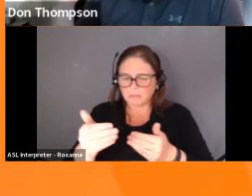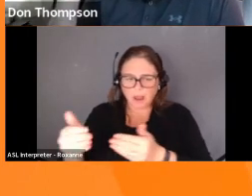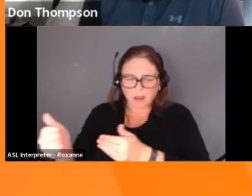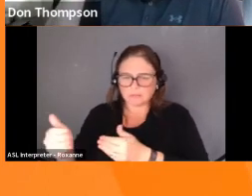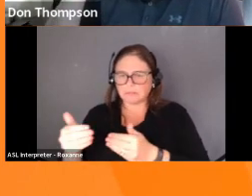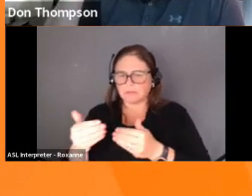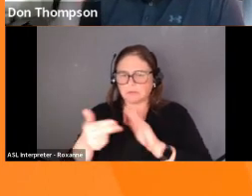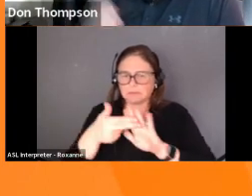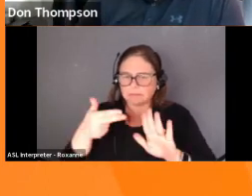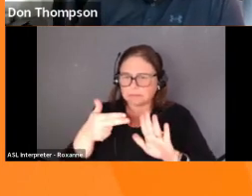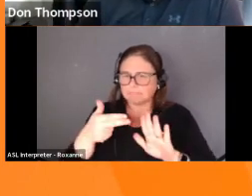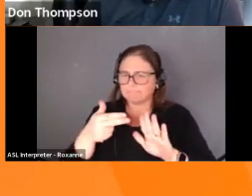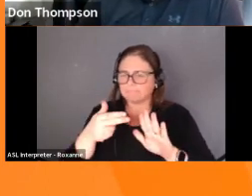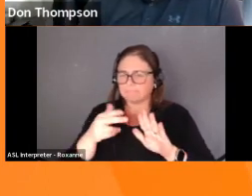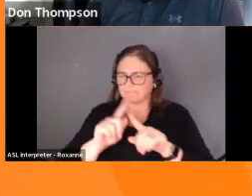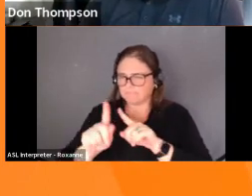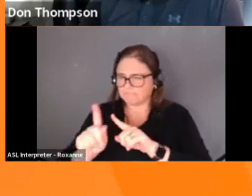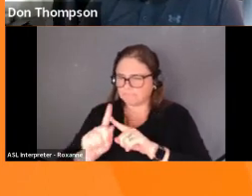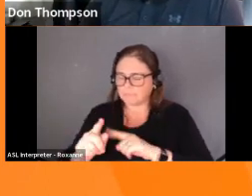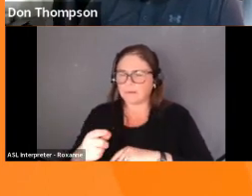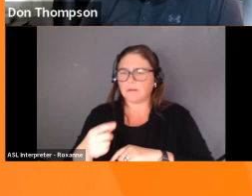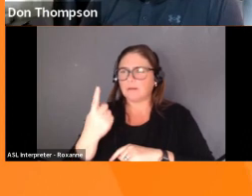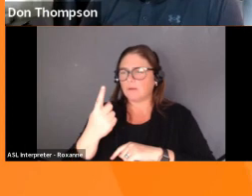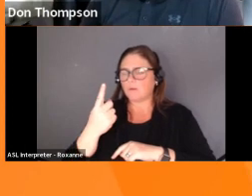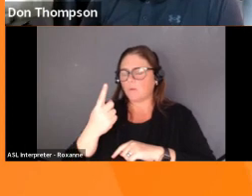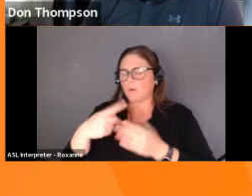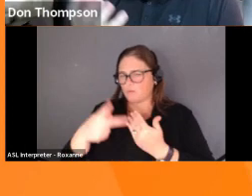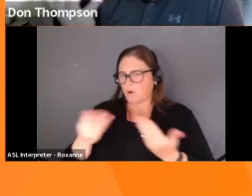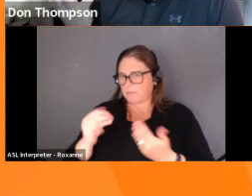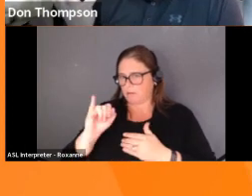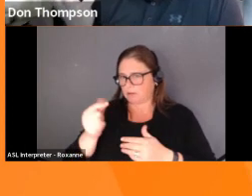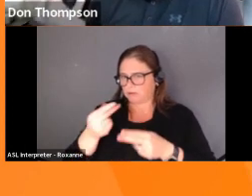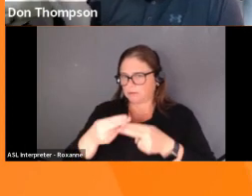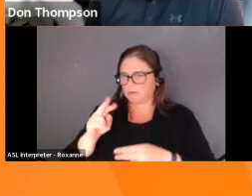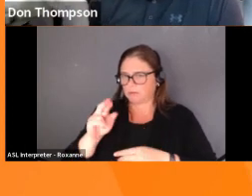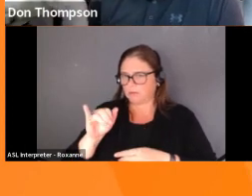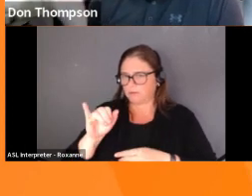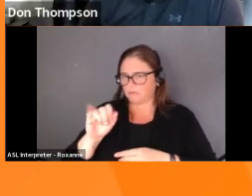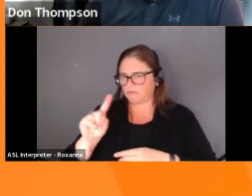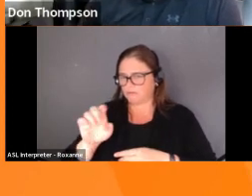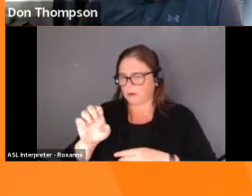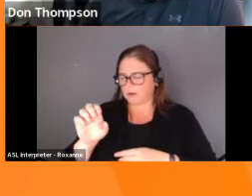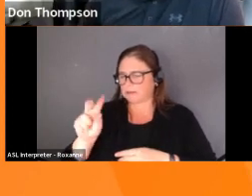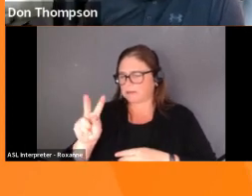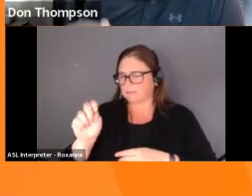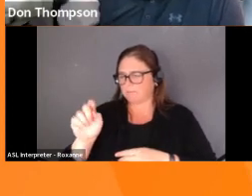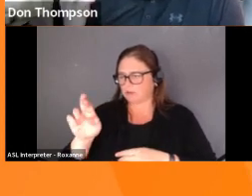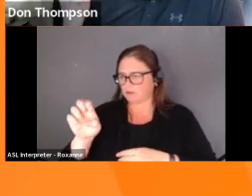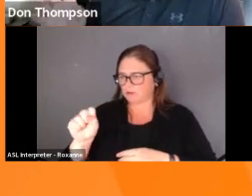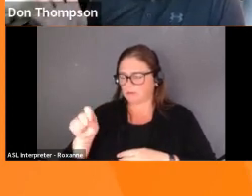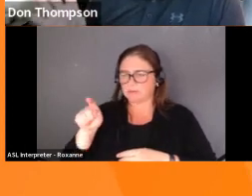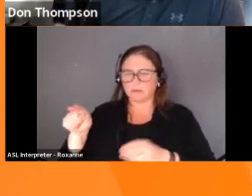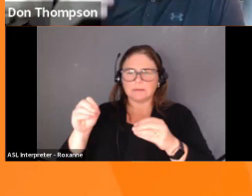We helped one lady through the Rise Ventures program where she has a glass candle. Okay.